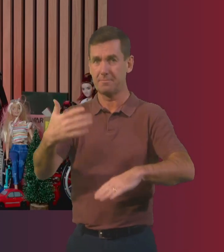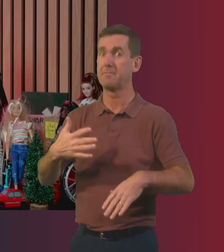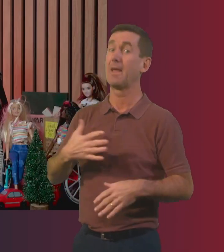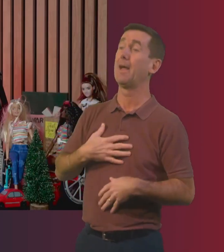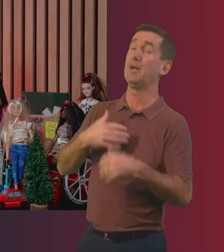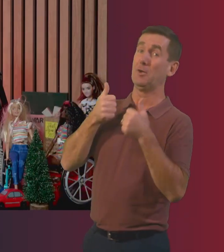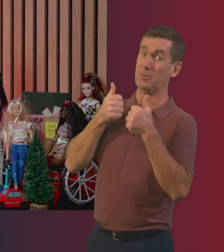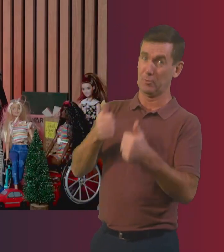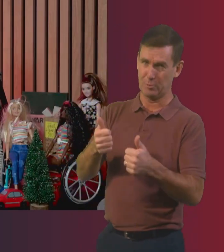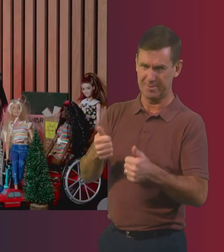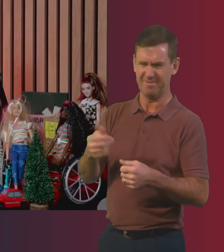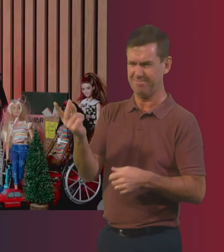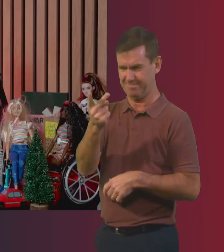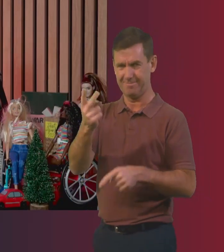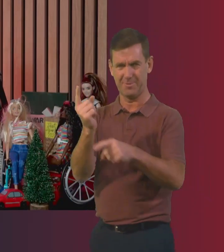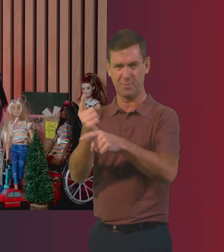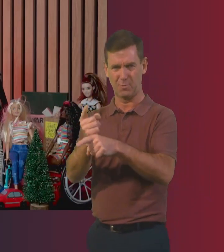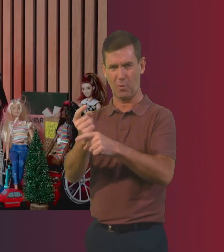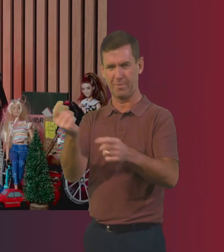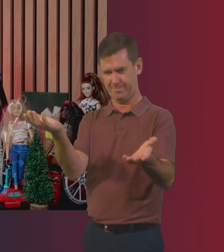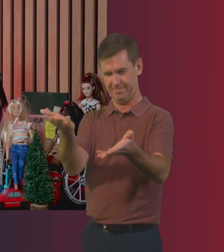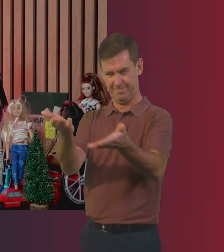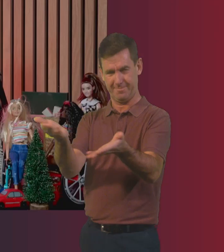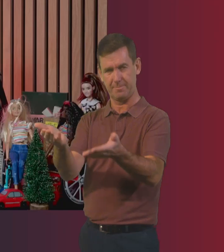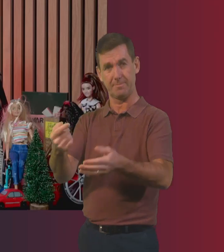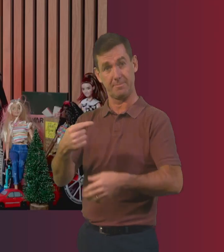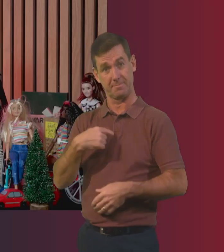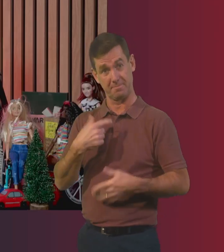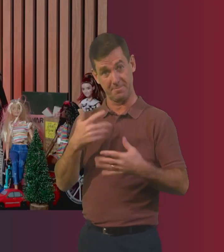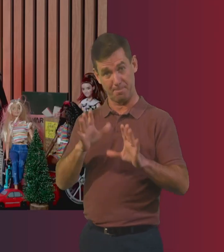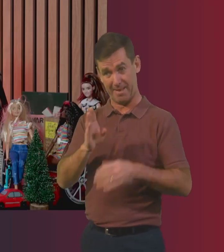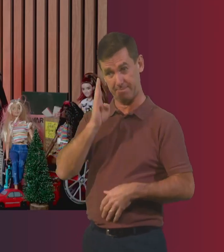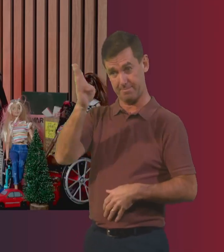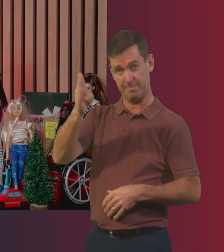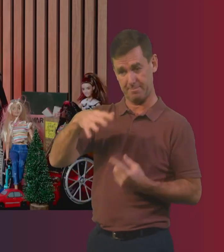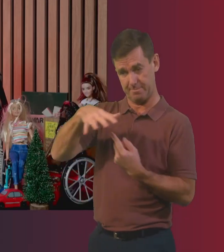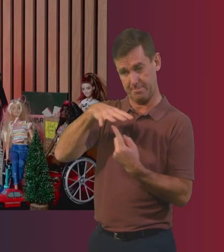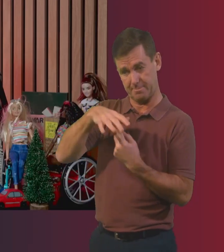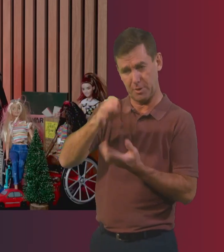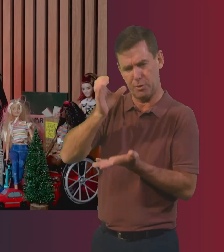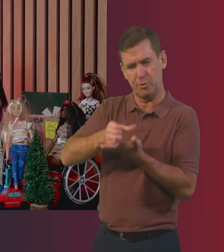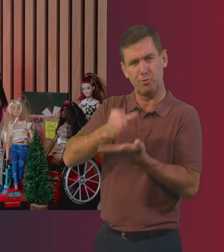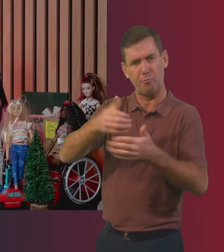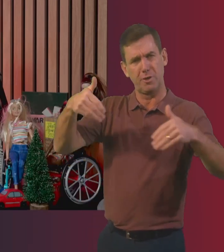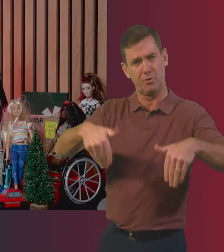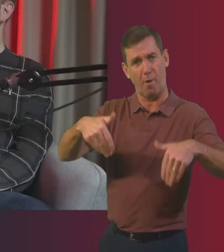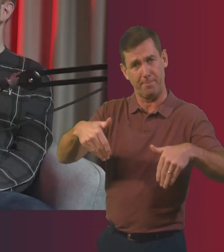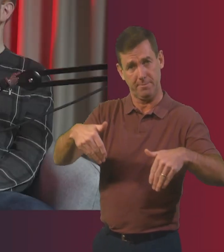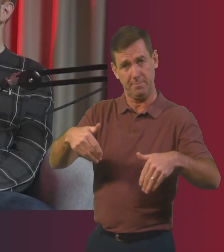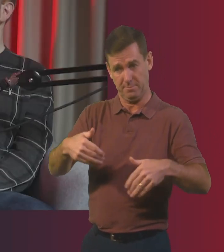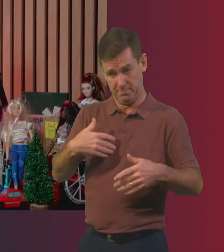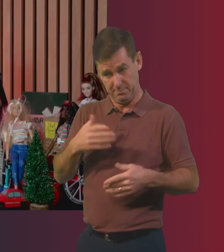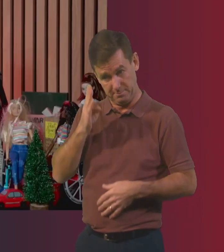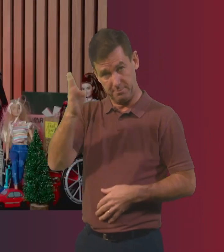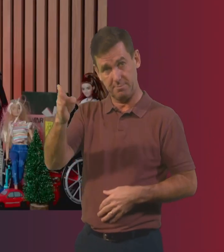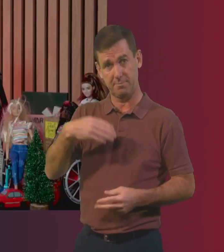Might take me a while, so talk amongst yourselves. Because I did actually nip to my local charity shop on route today.